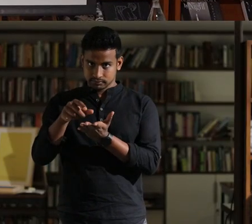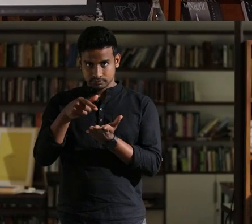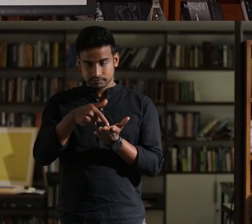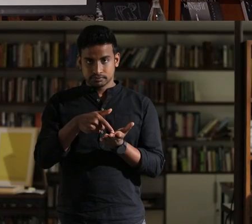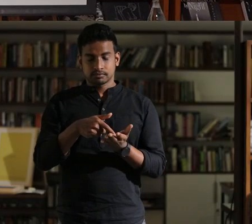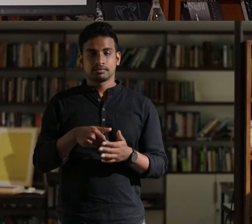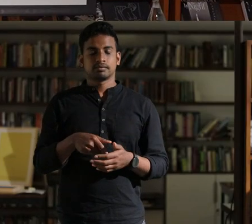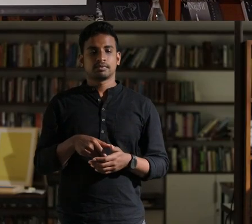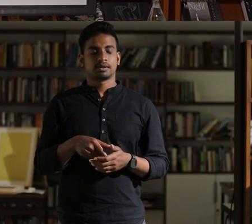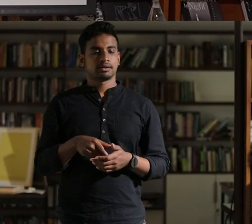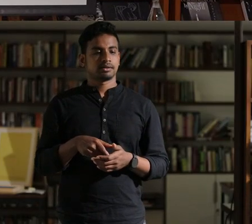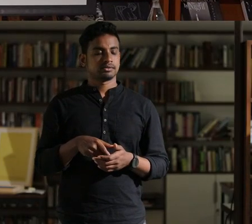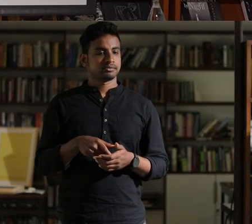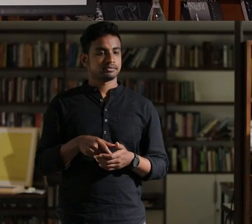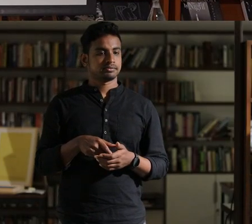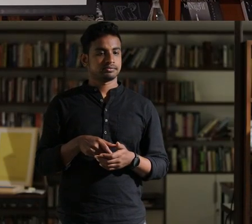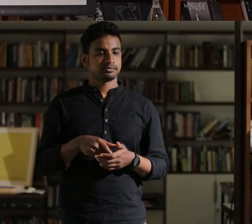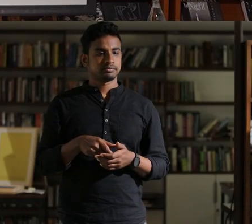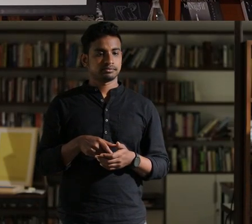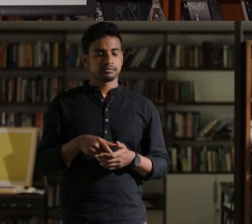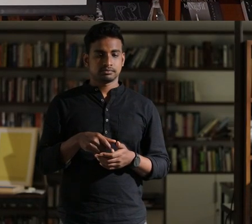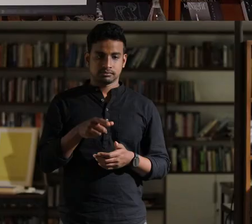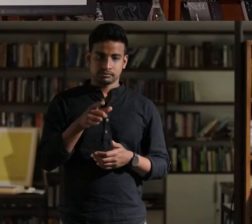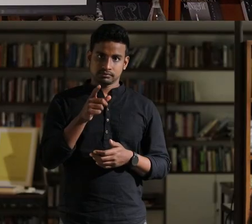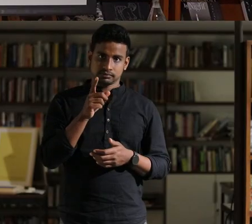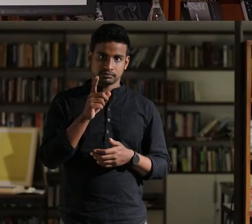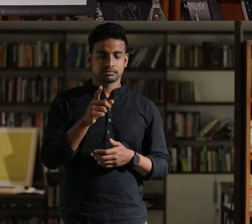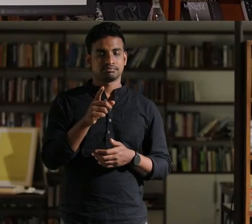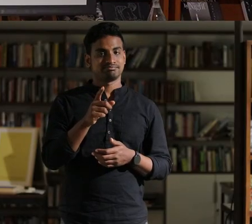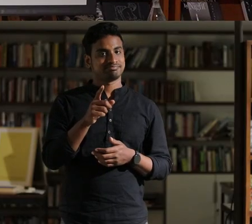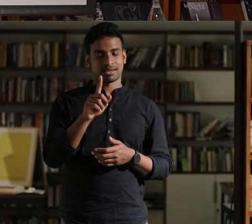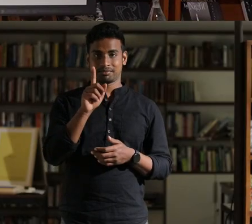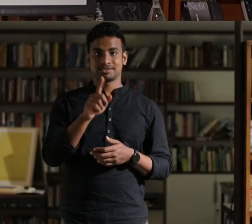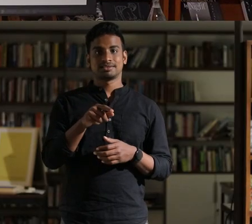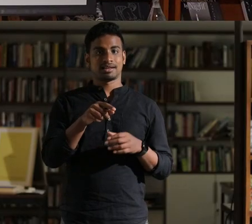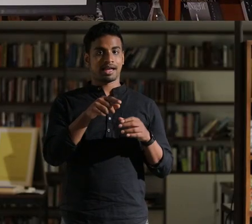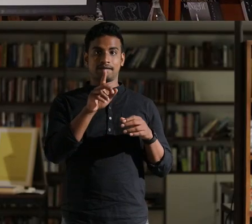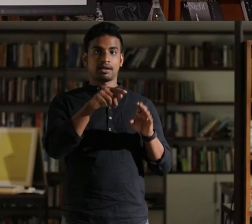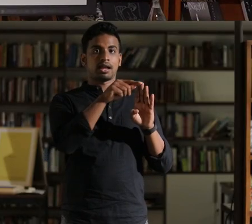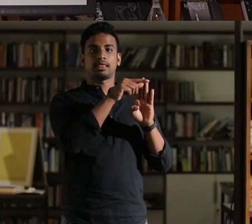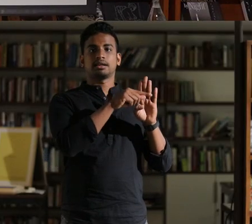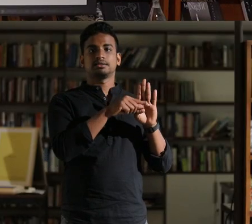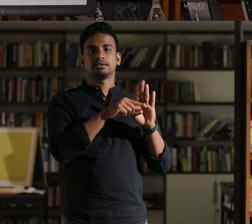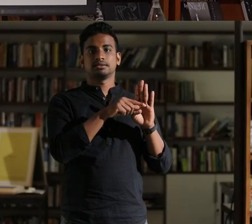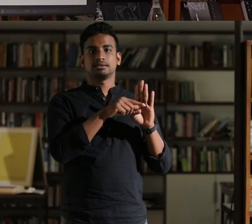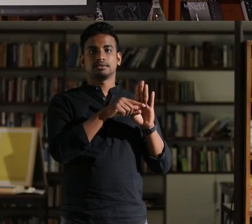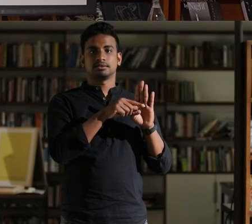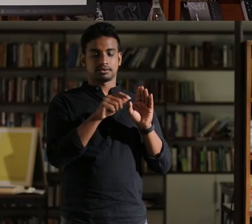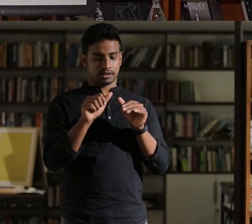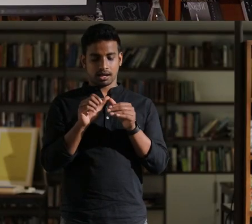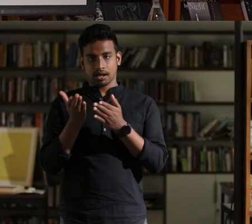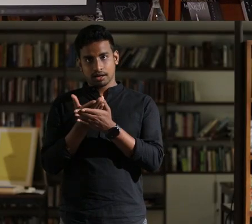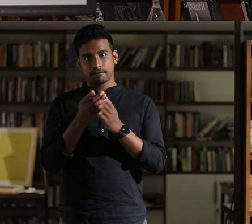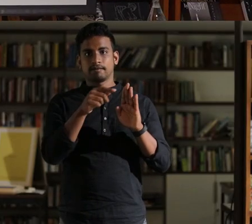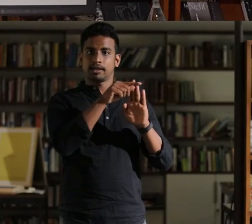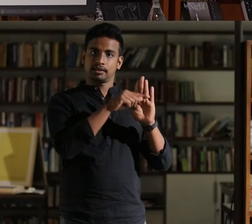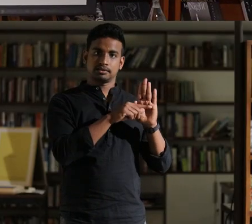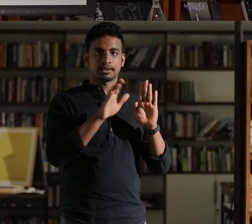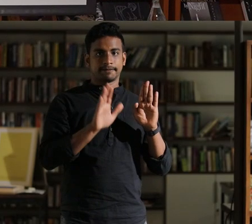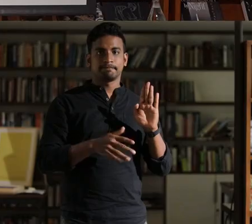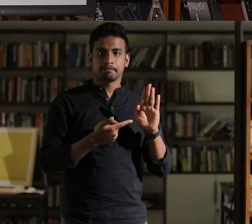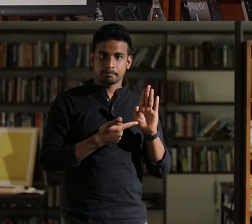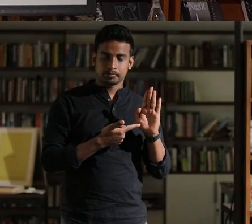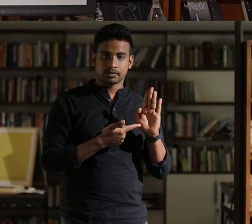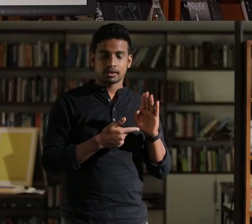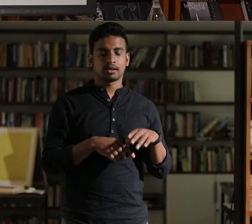one of the first, there was talk about the ethics of archives earlier on in Urvashi's talk. And